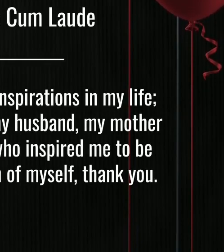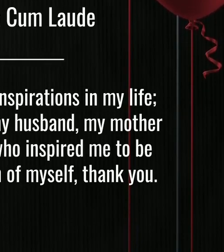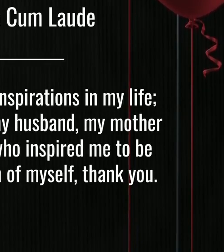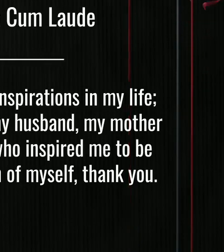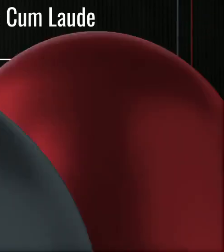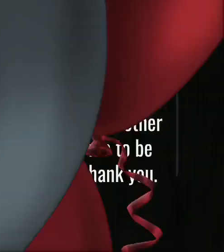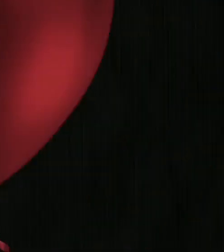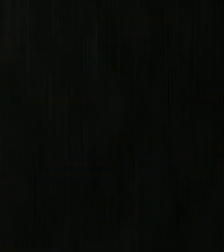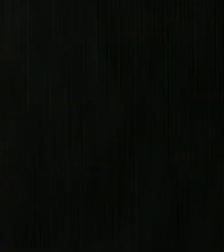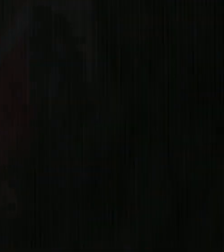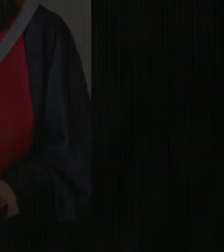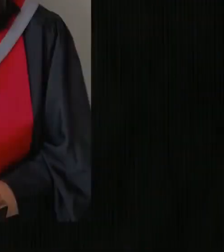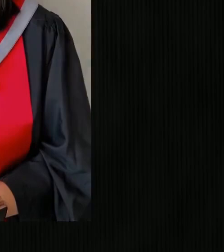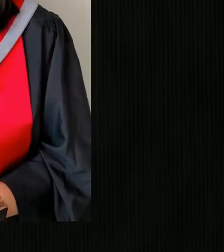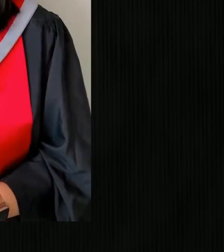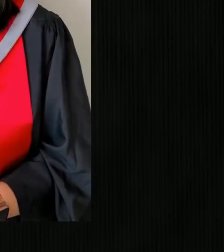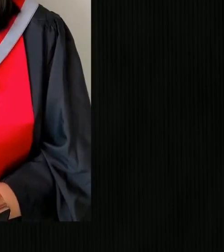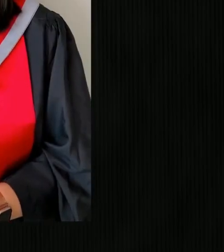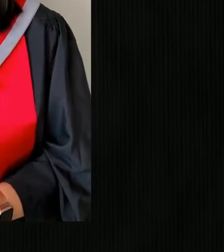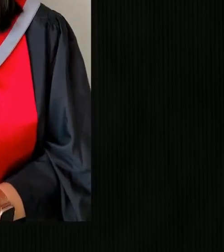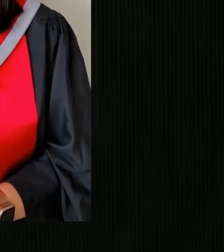laude.